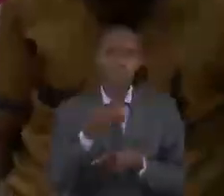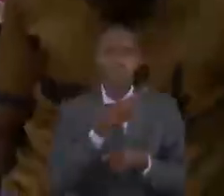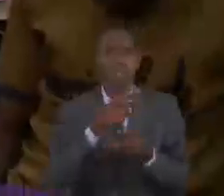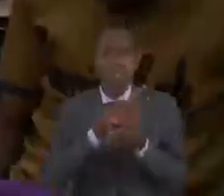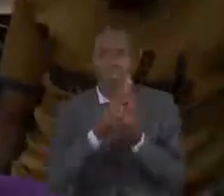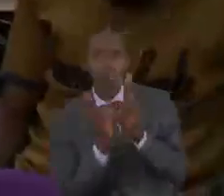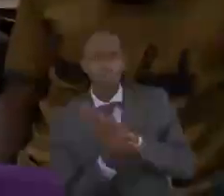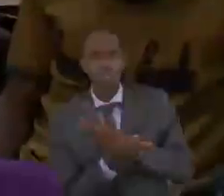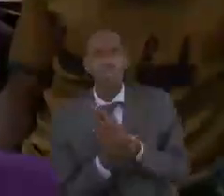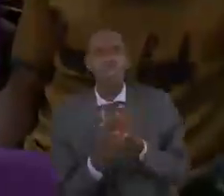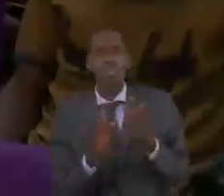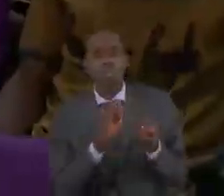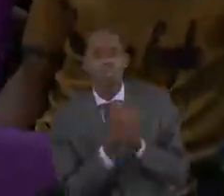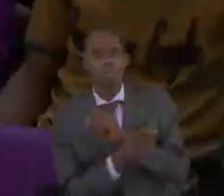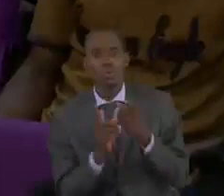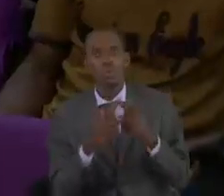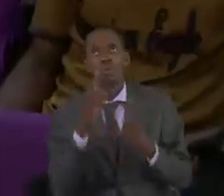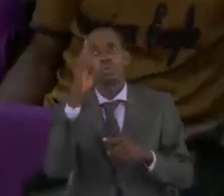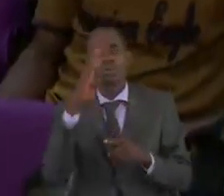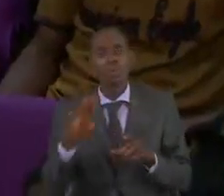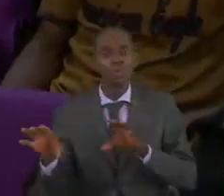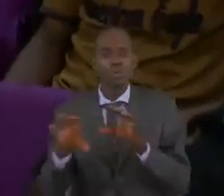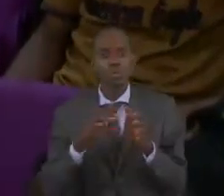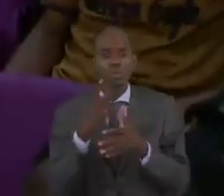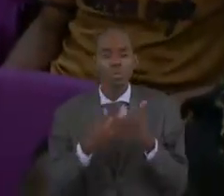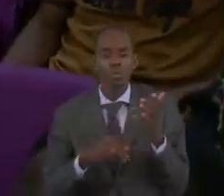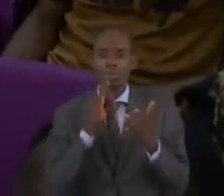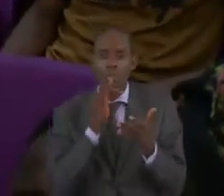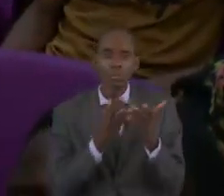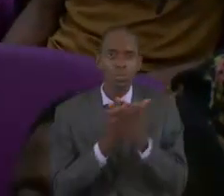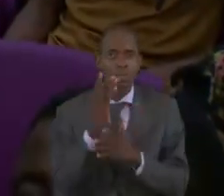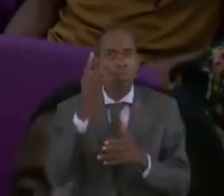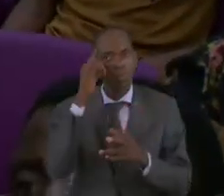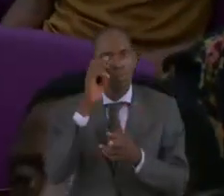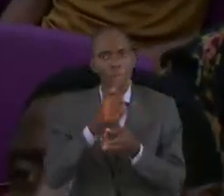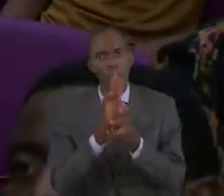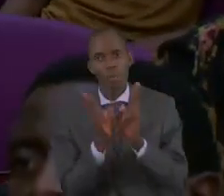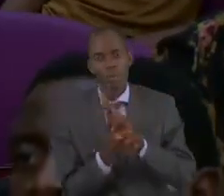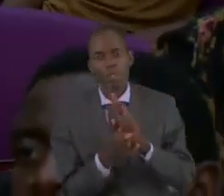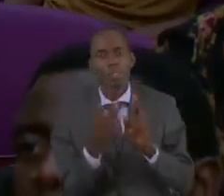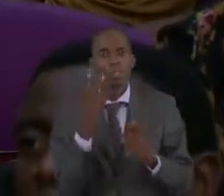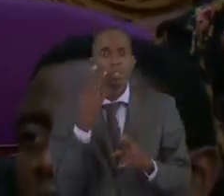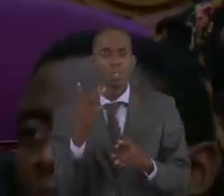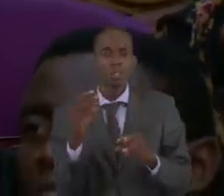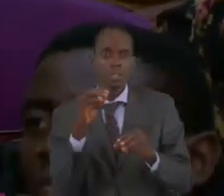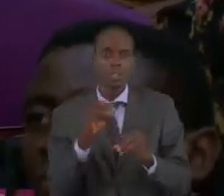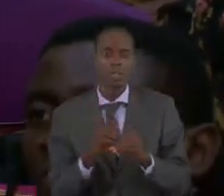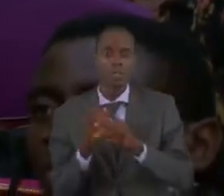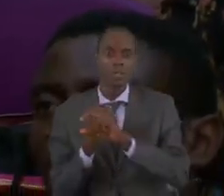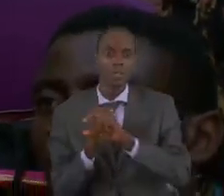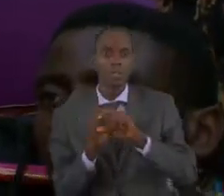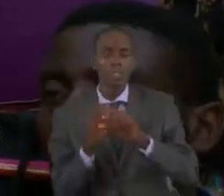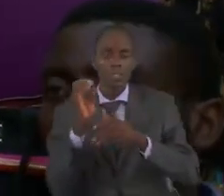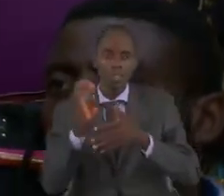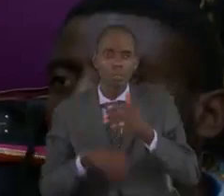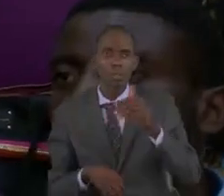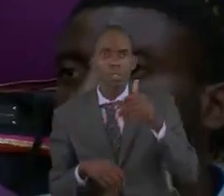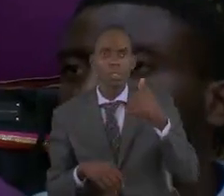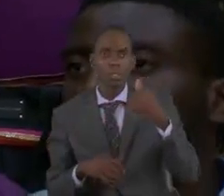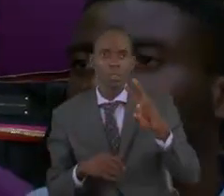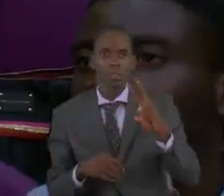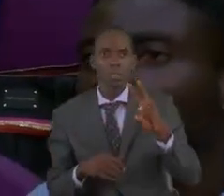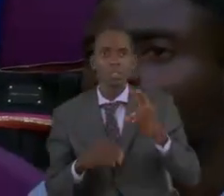do works meet for repentance. We're told in verse chapter